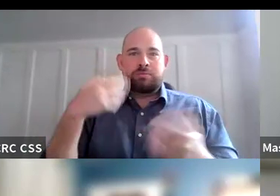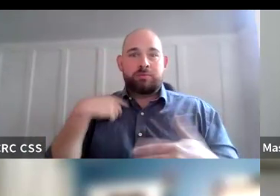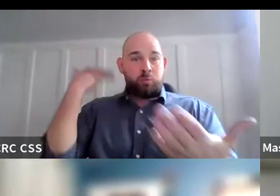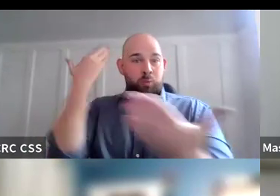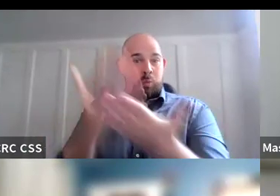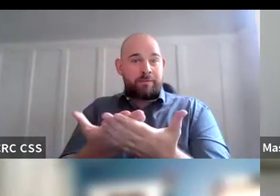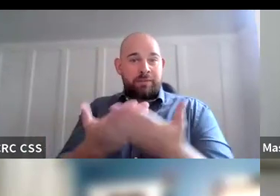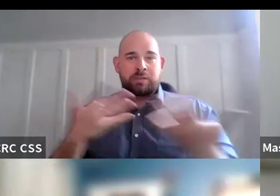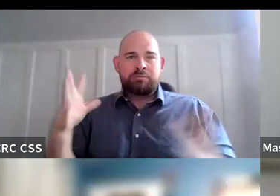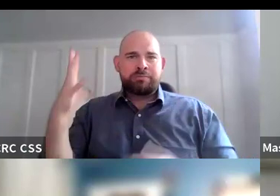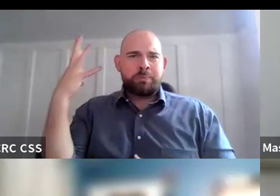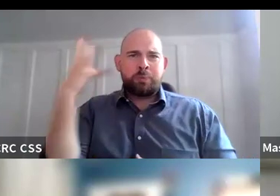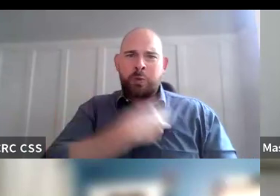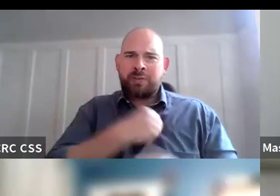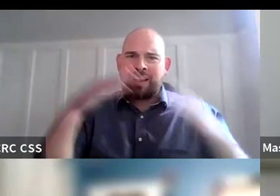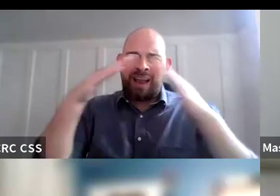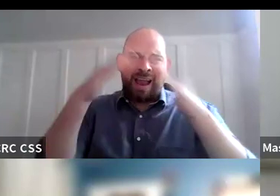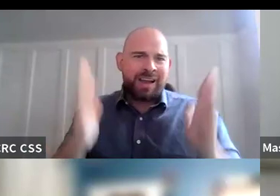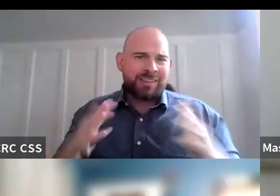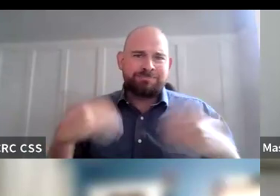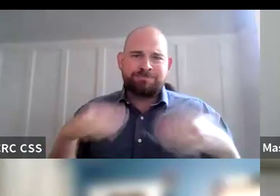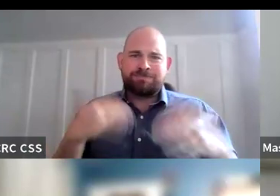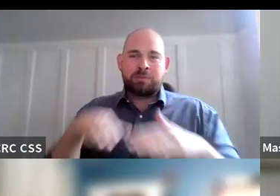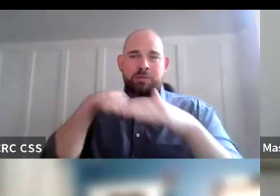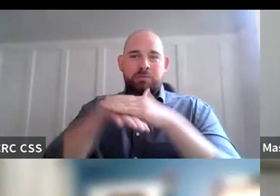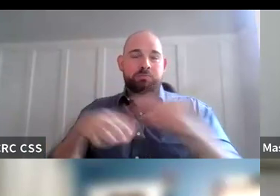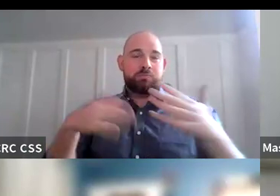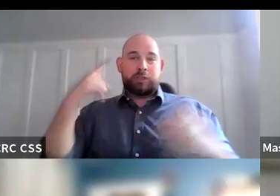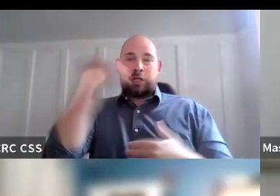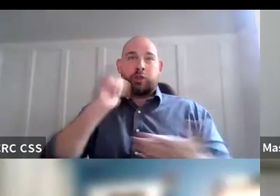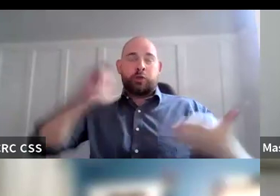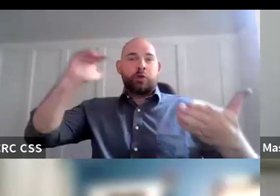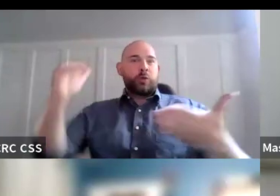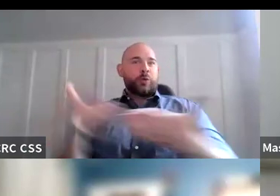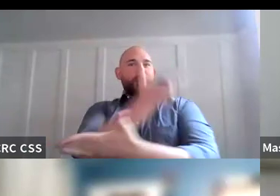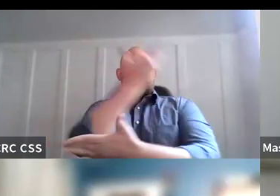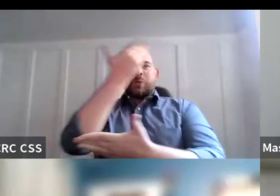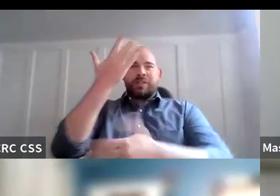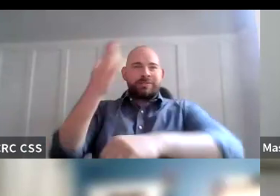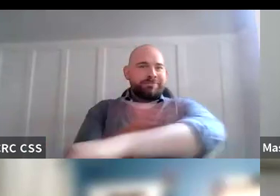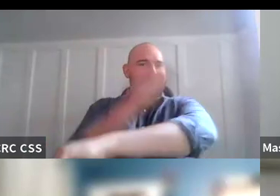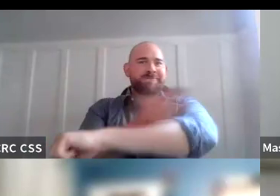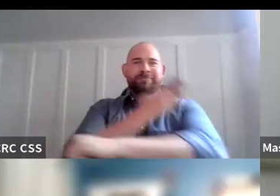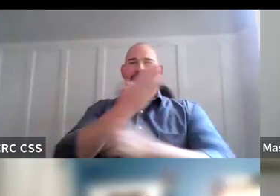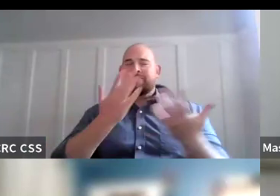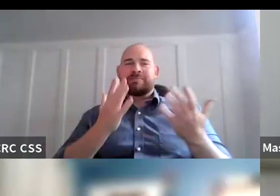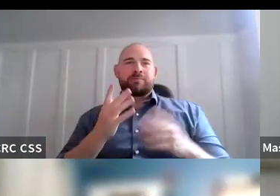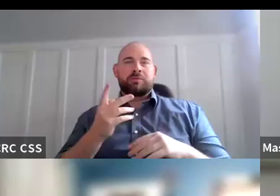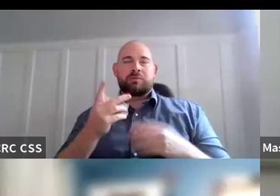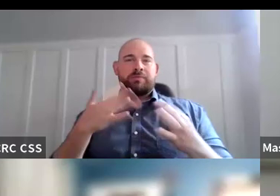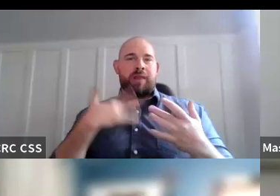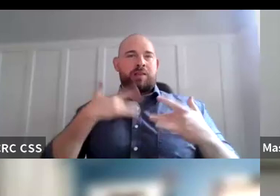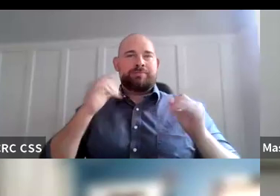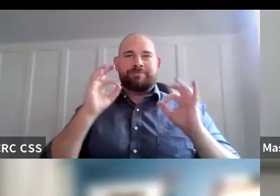I'm going to show you some pictures that they have of what the house looked like. It was gorgeous. We arrived and we were able to see everything they had there